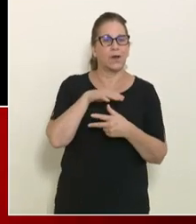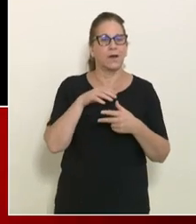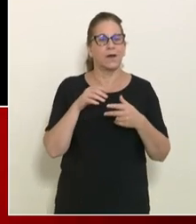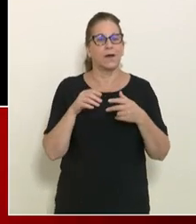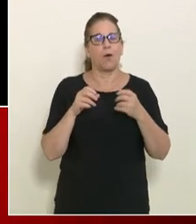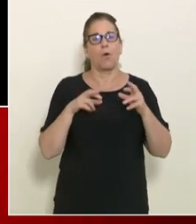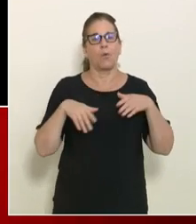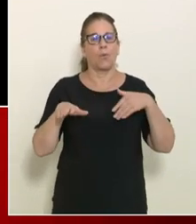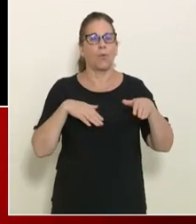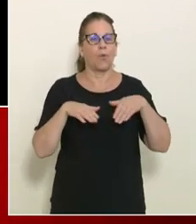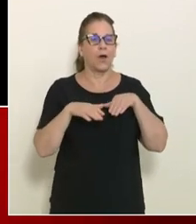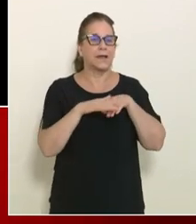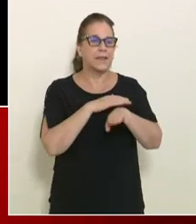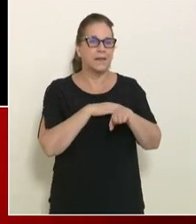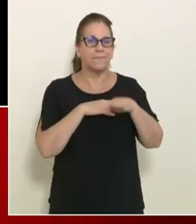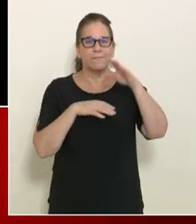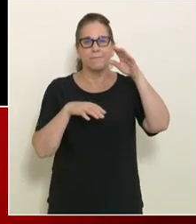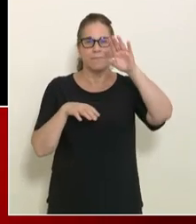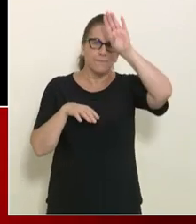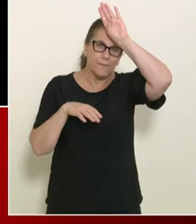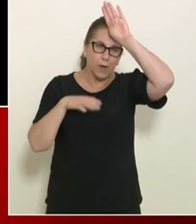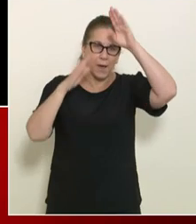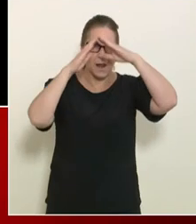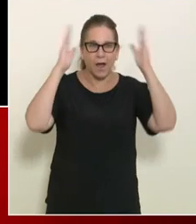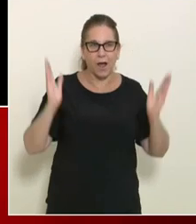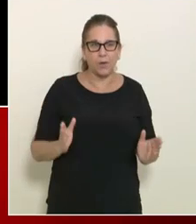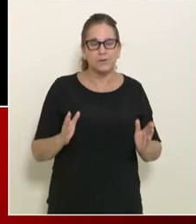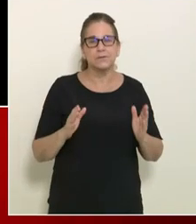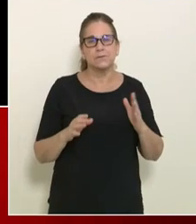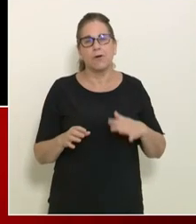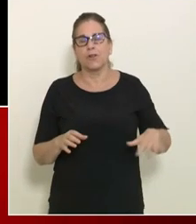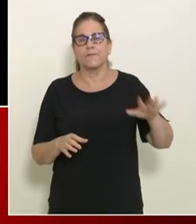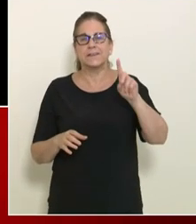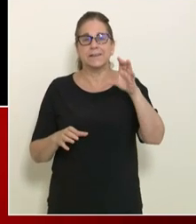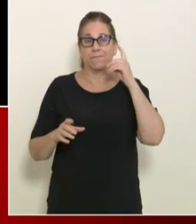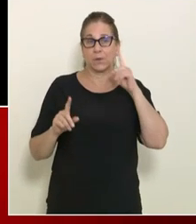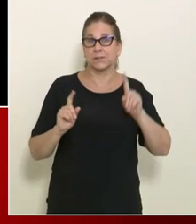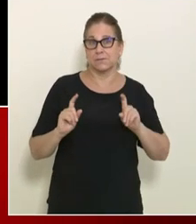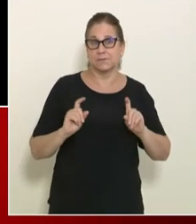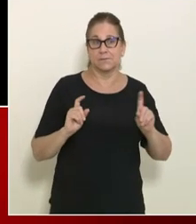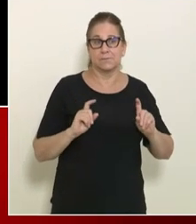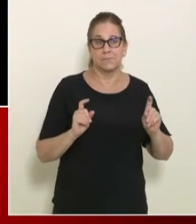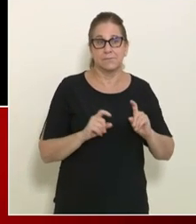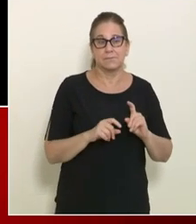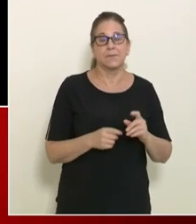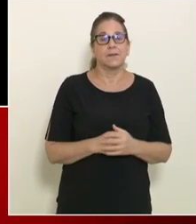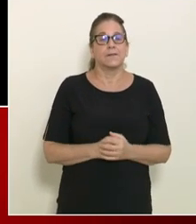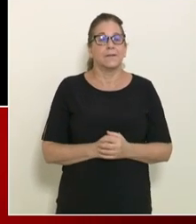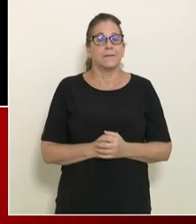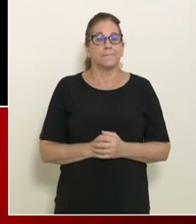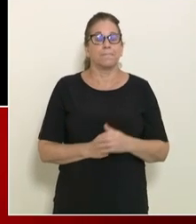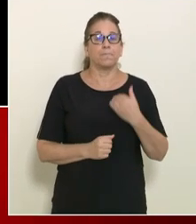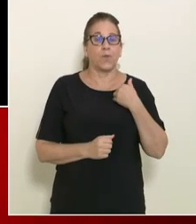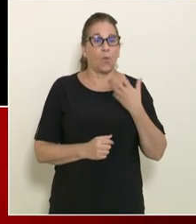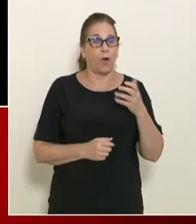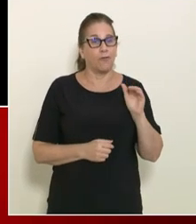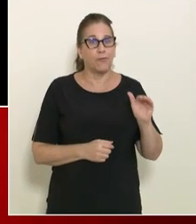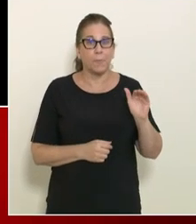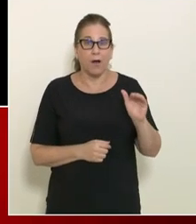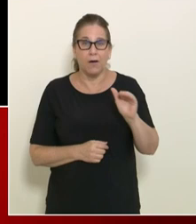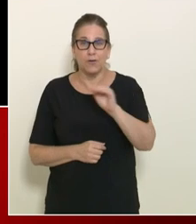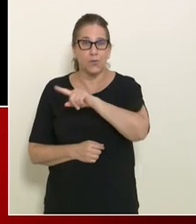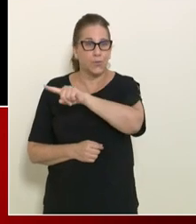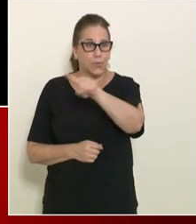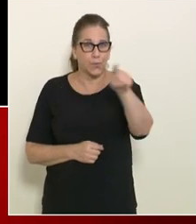firehouses across the District of Columbia. But we also want to remind DC residents that the best way to